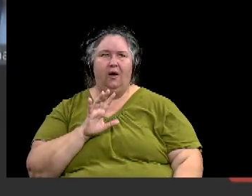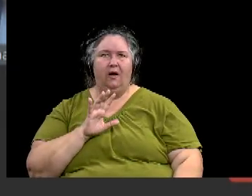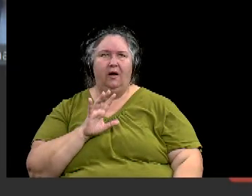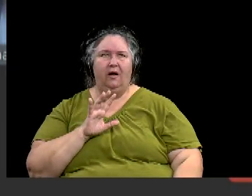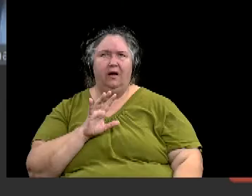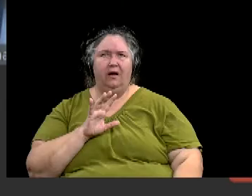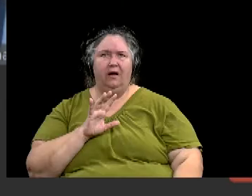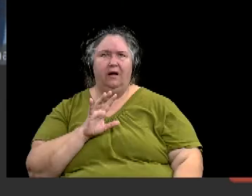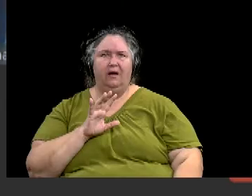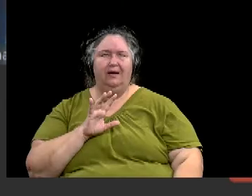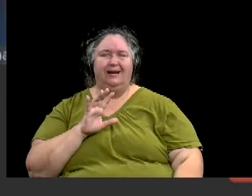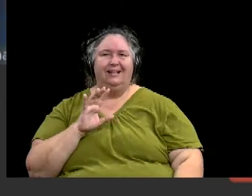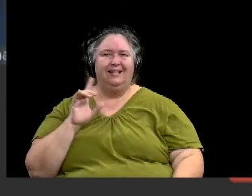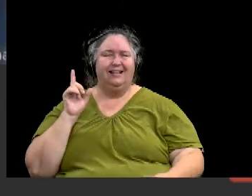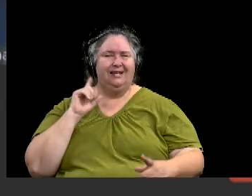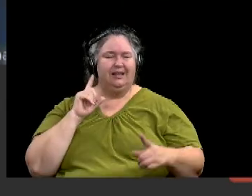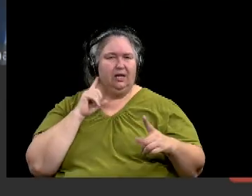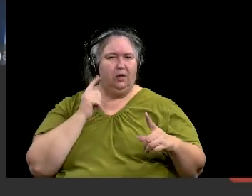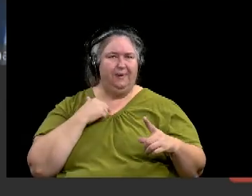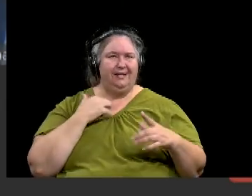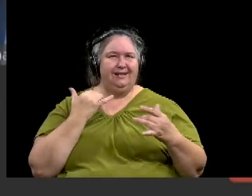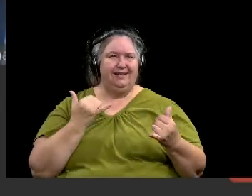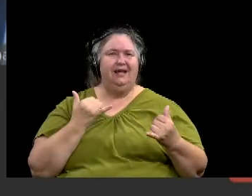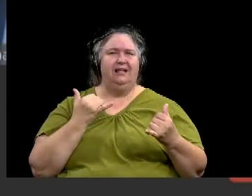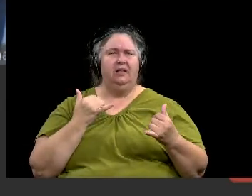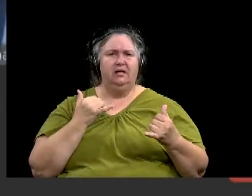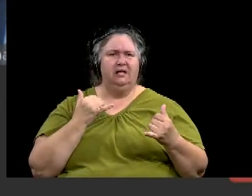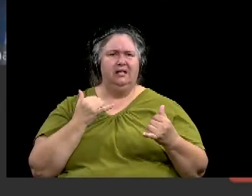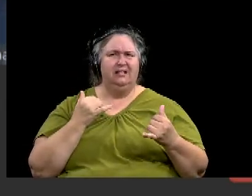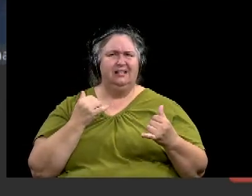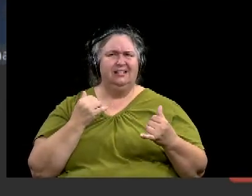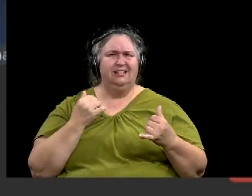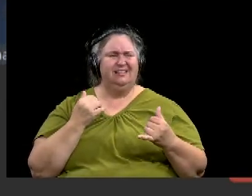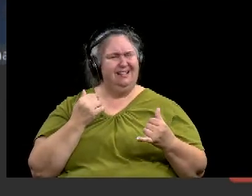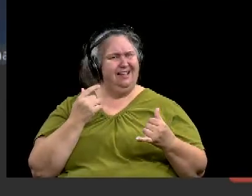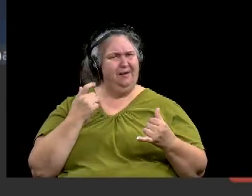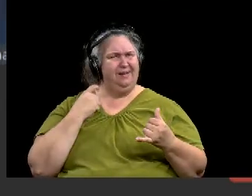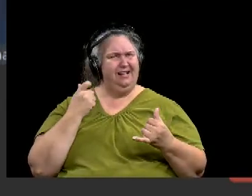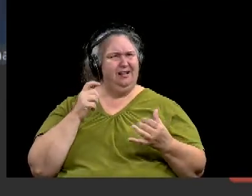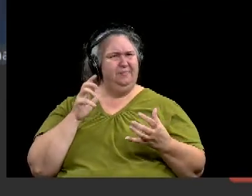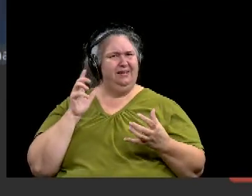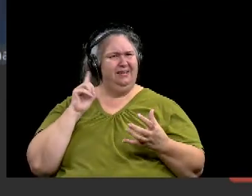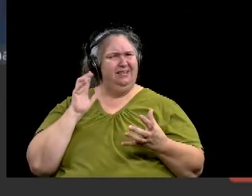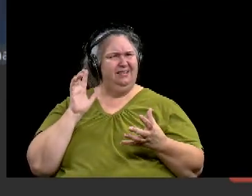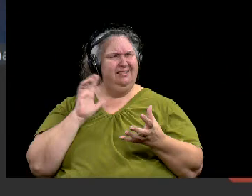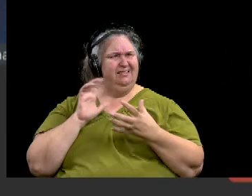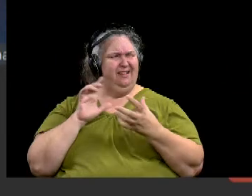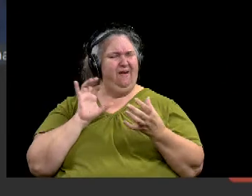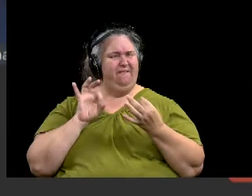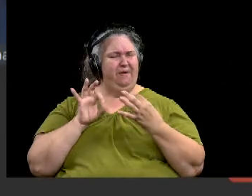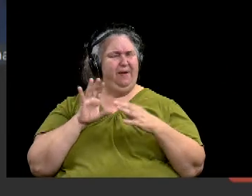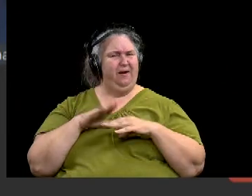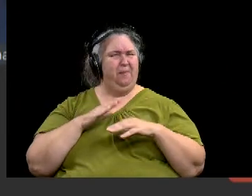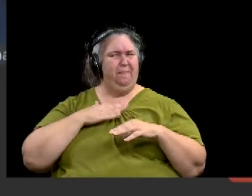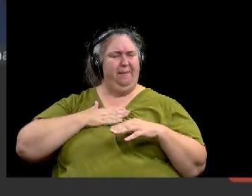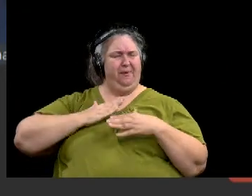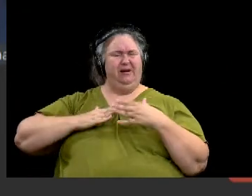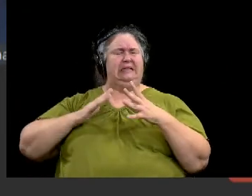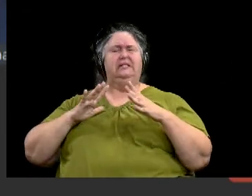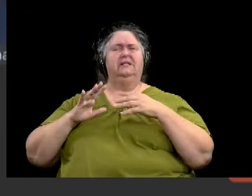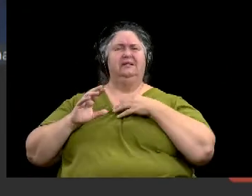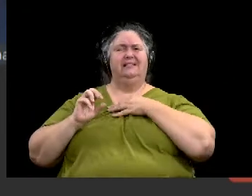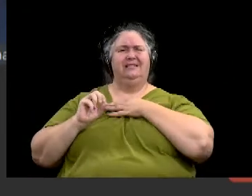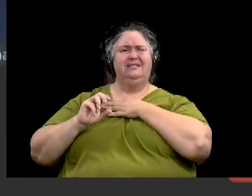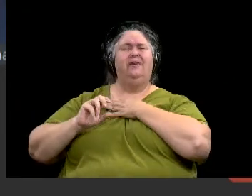you, Dr. Okay, I'm getting a little bit of abnormal feedback on this end. So I would say that